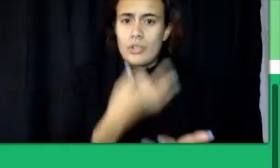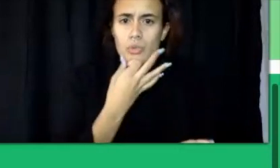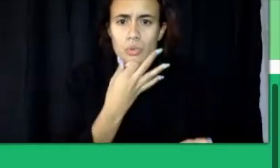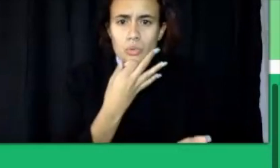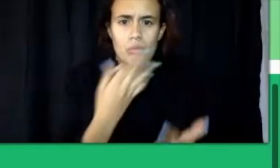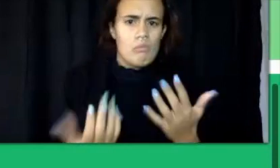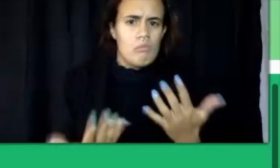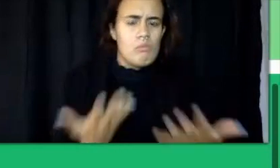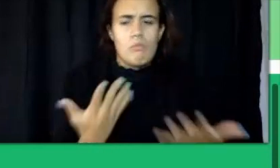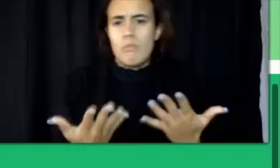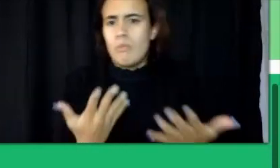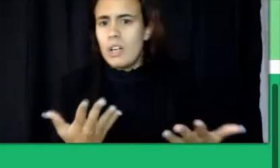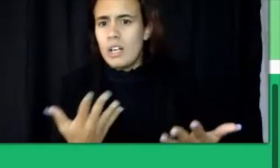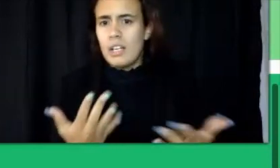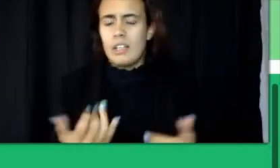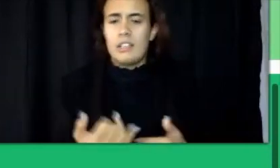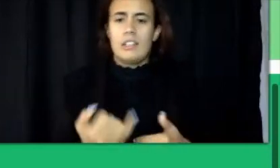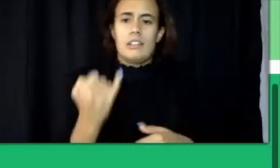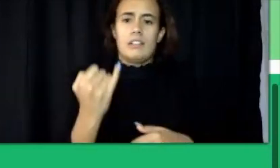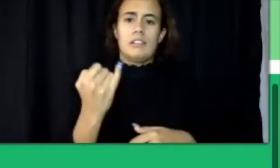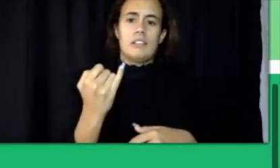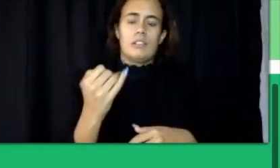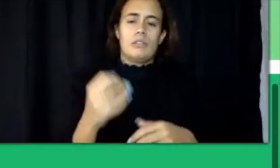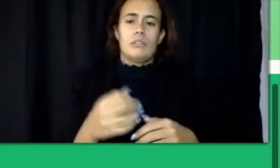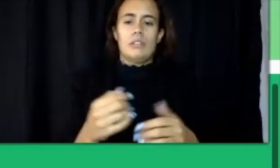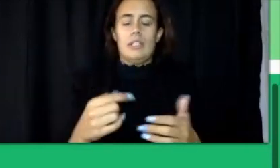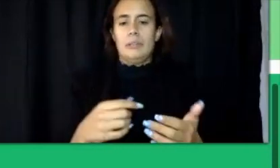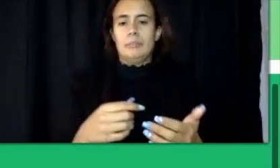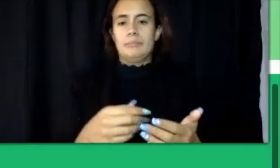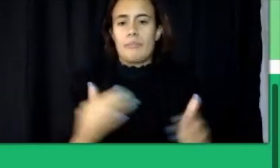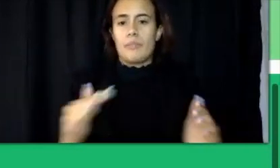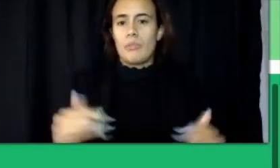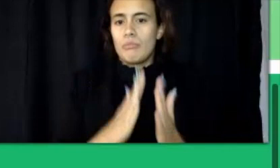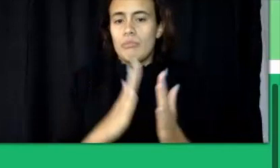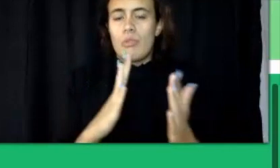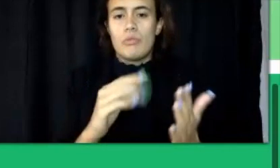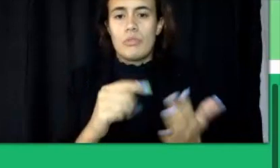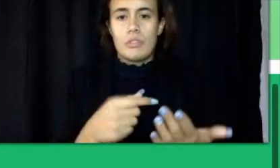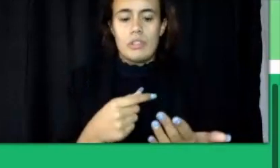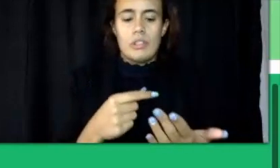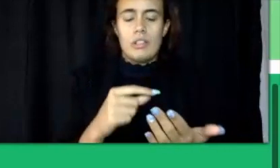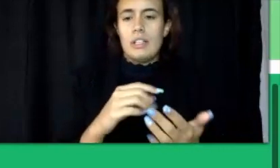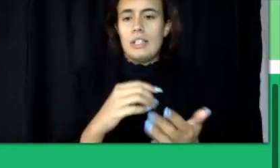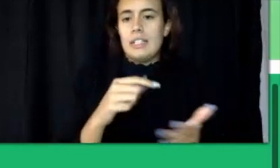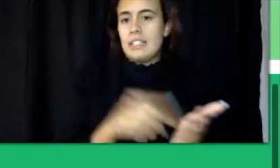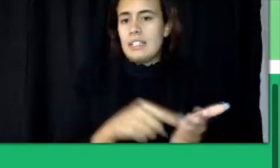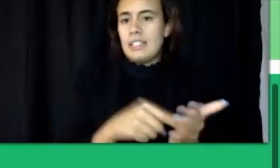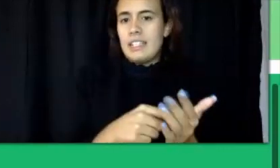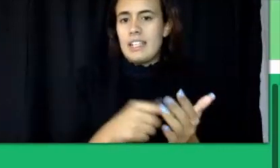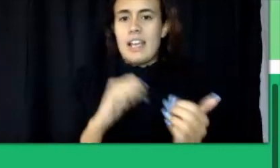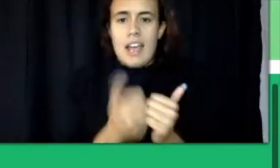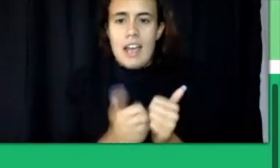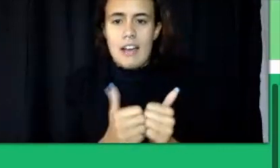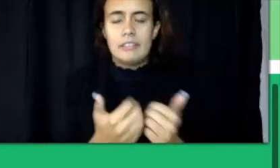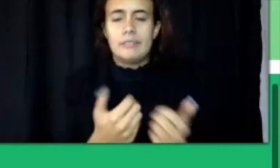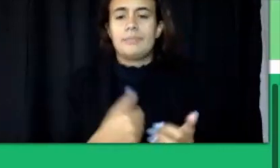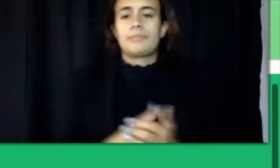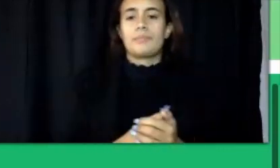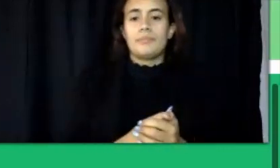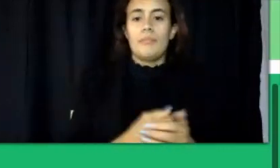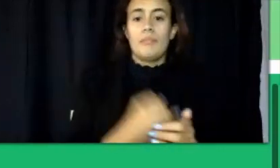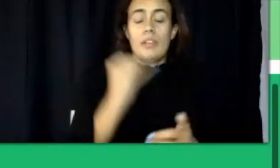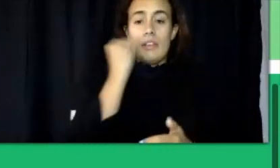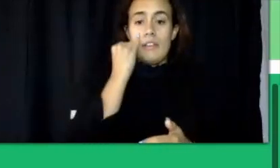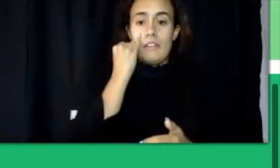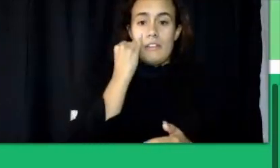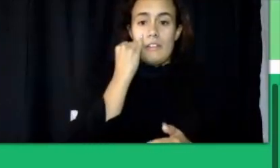how to make it and approach paying back their debt, or even just living with that debt? If you have federal